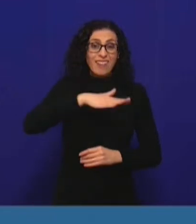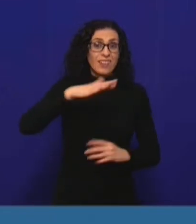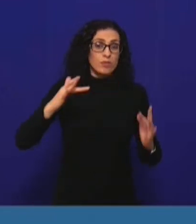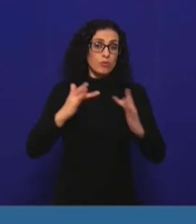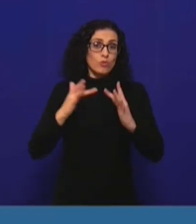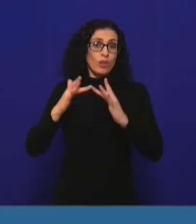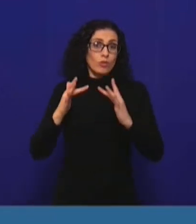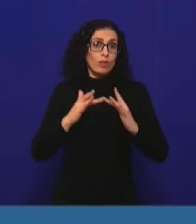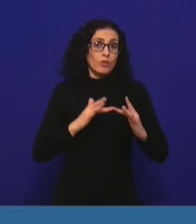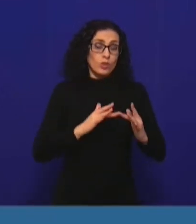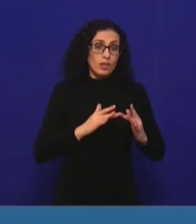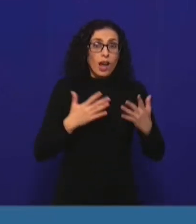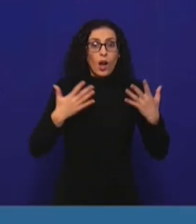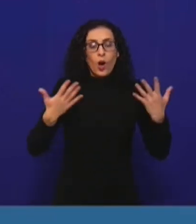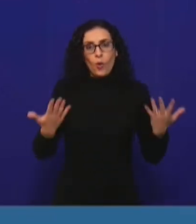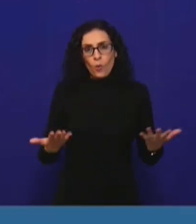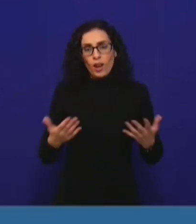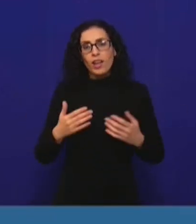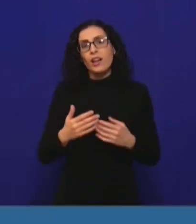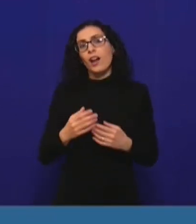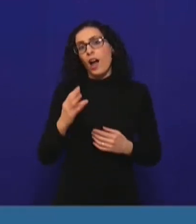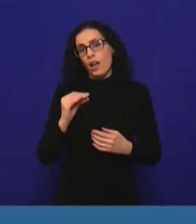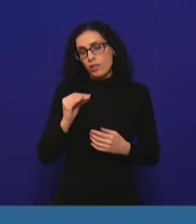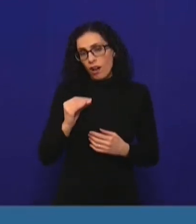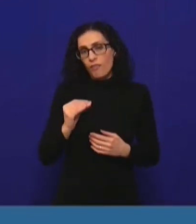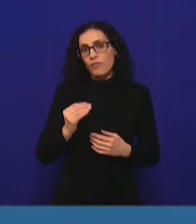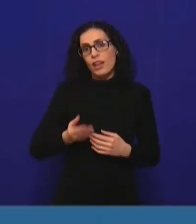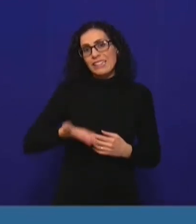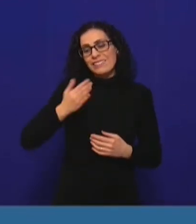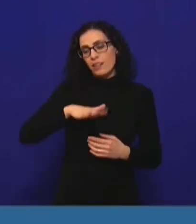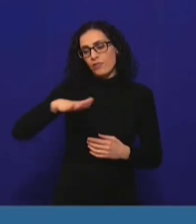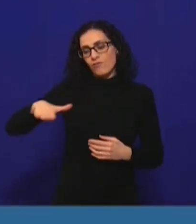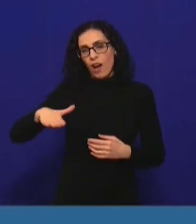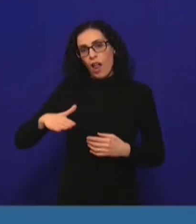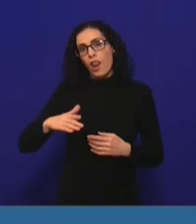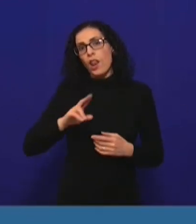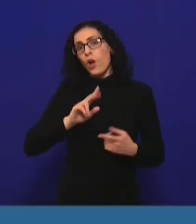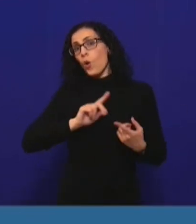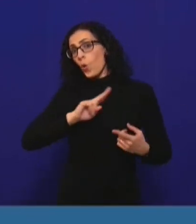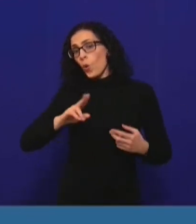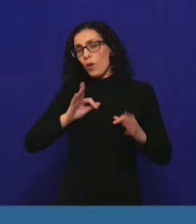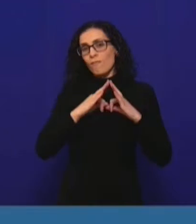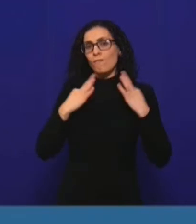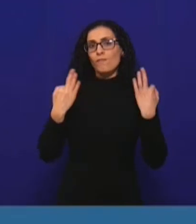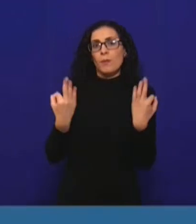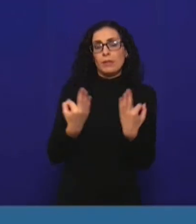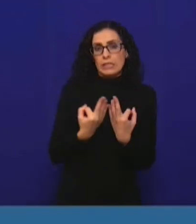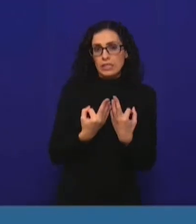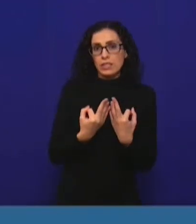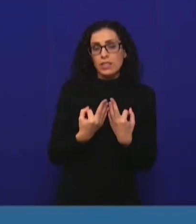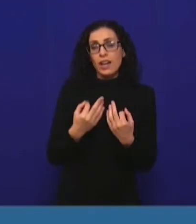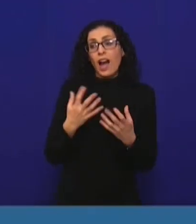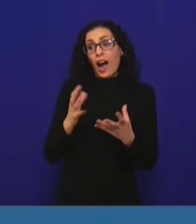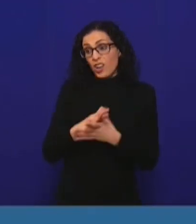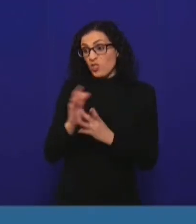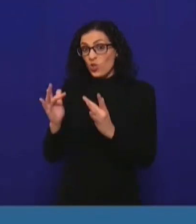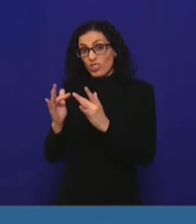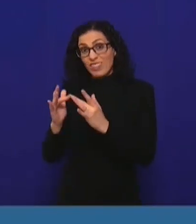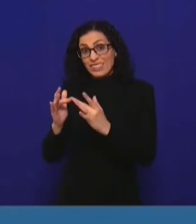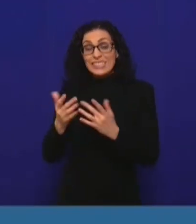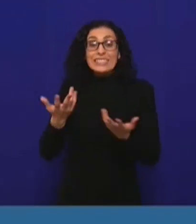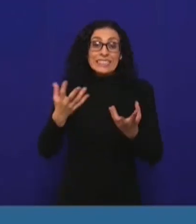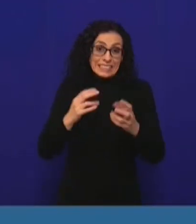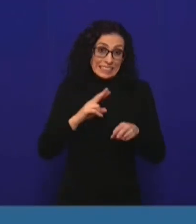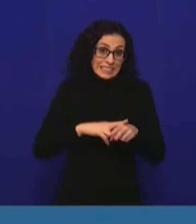hemm kuntatt u b'konsegwenzi li qed ikollna numri ta' tfal u anke l-familji tagħhom li peress li jkollhom kuntatt ikunu